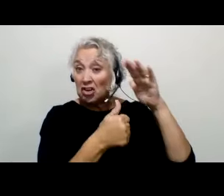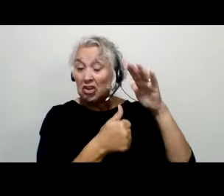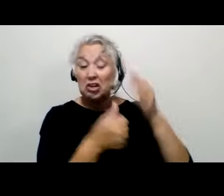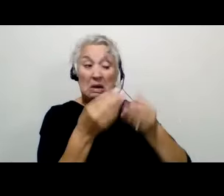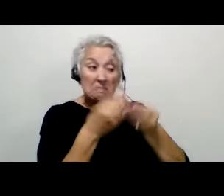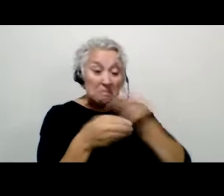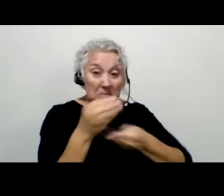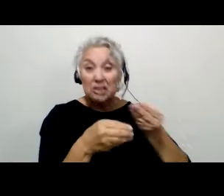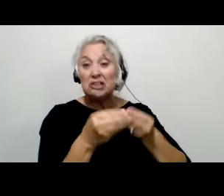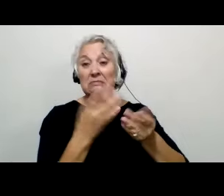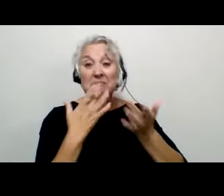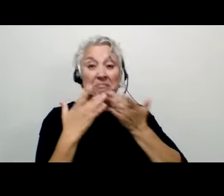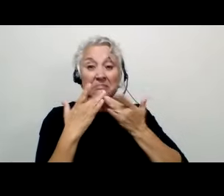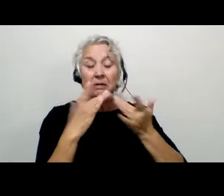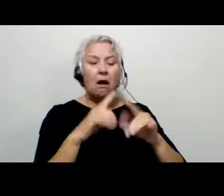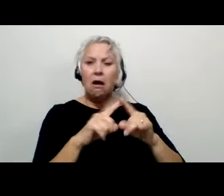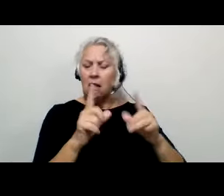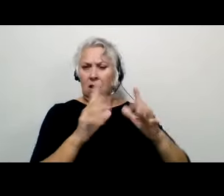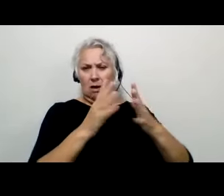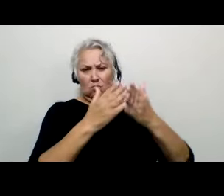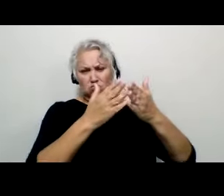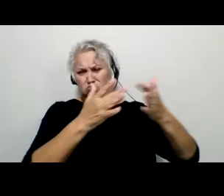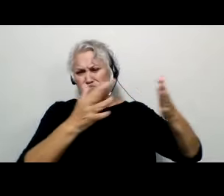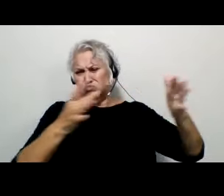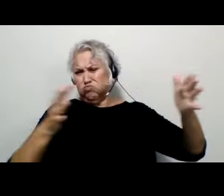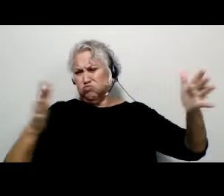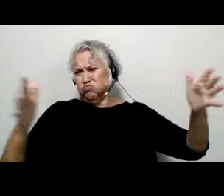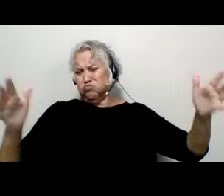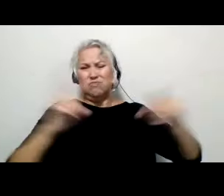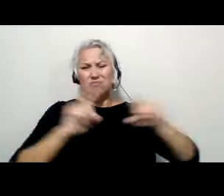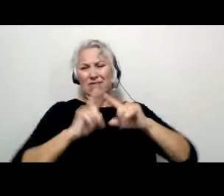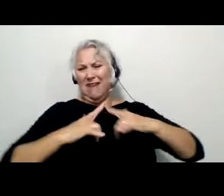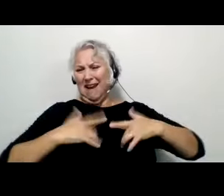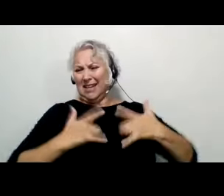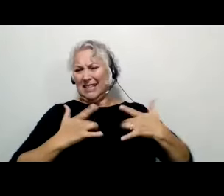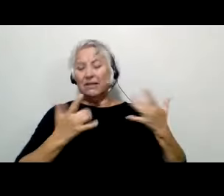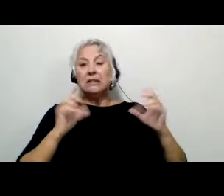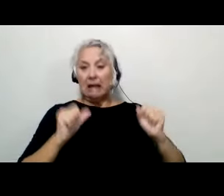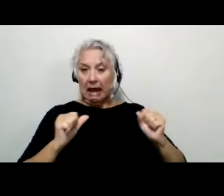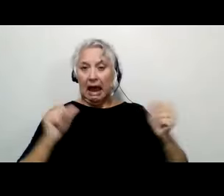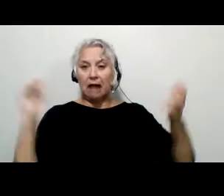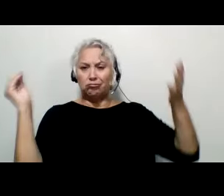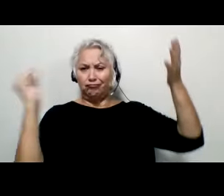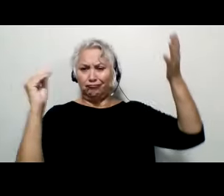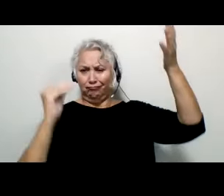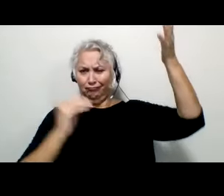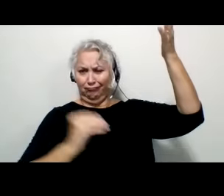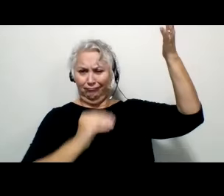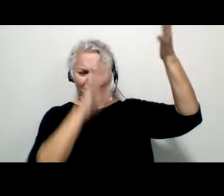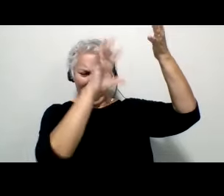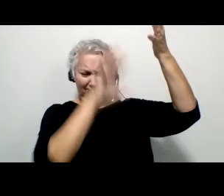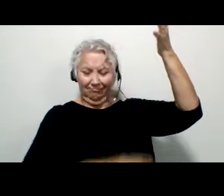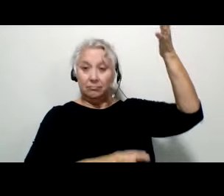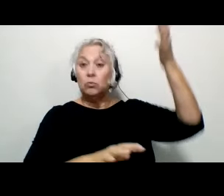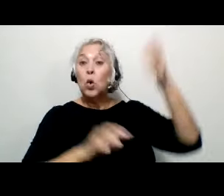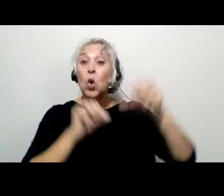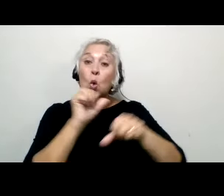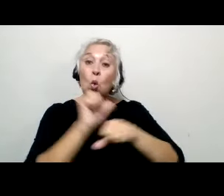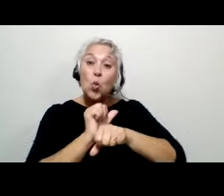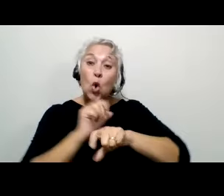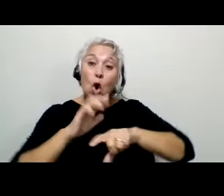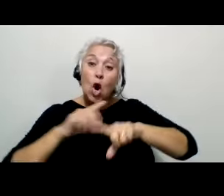budgeting. So there's just a broad number of activities that we can put in that area. Work-based